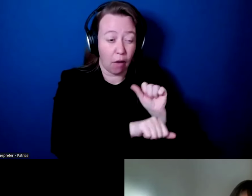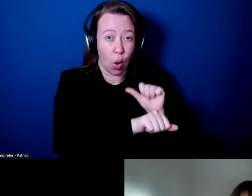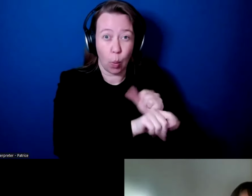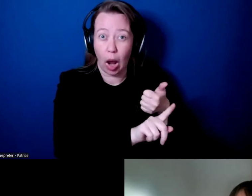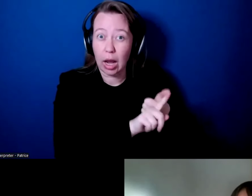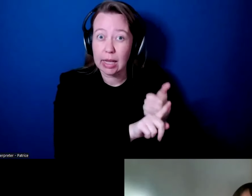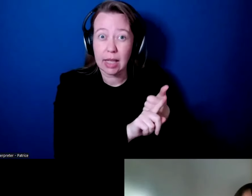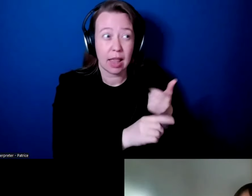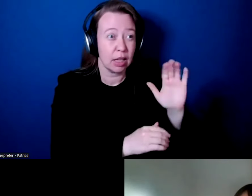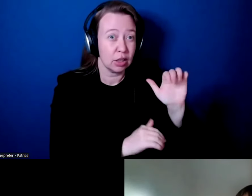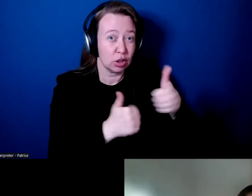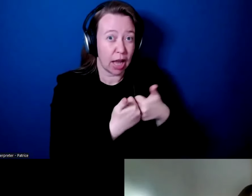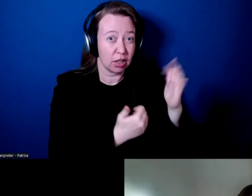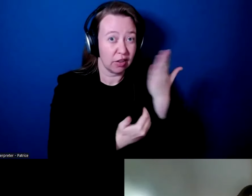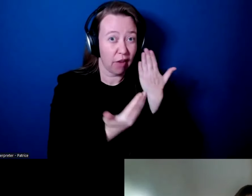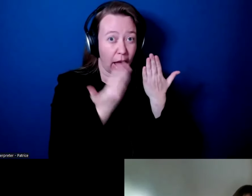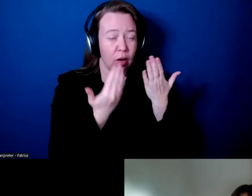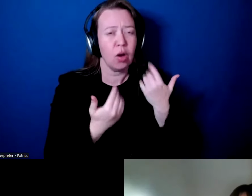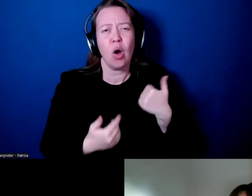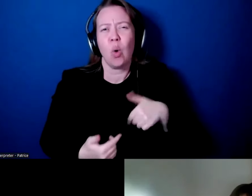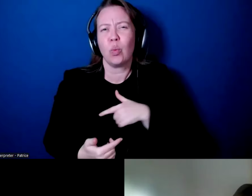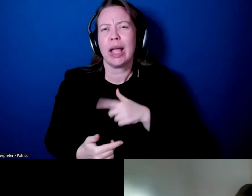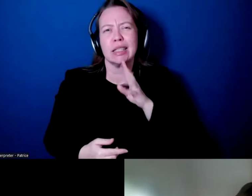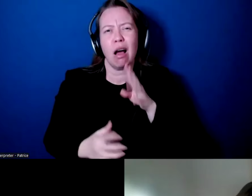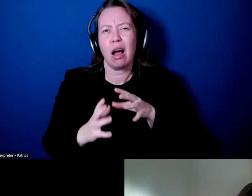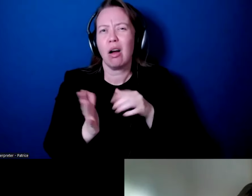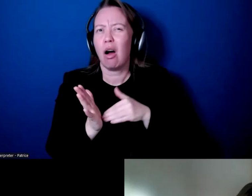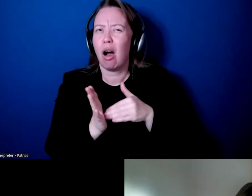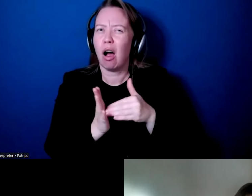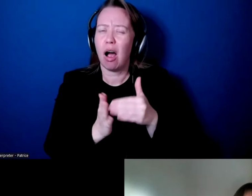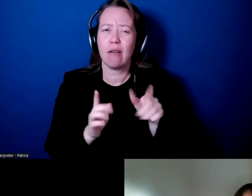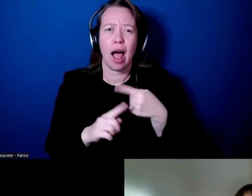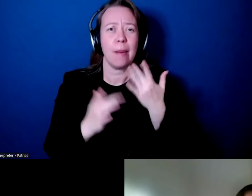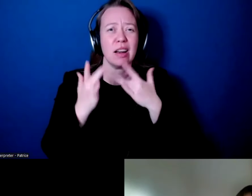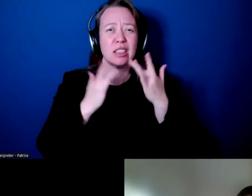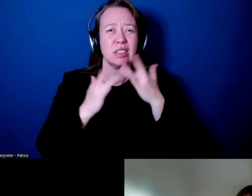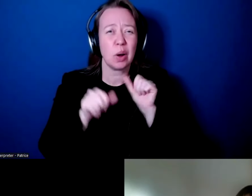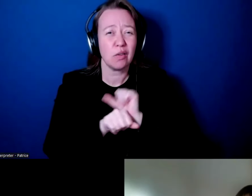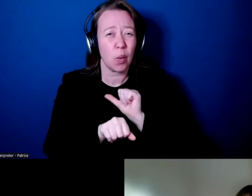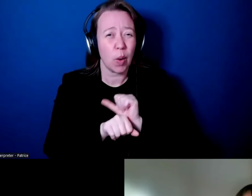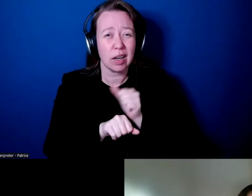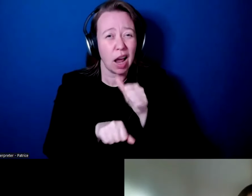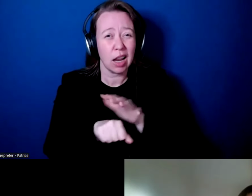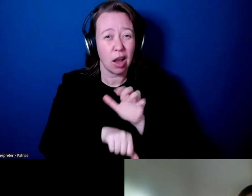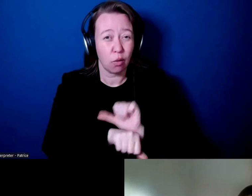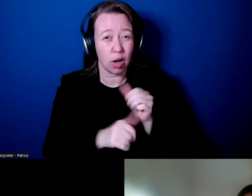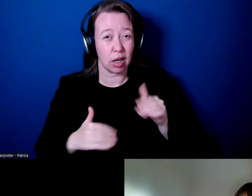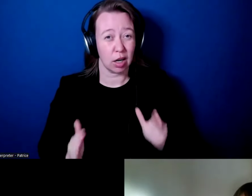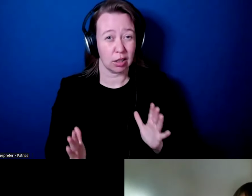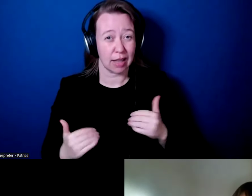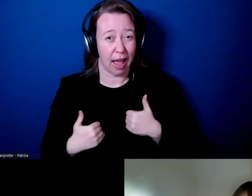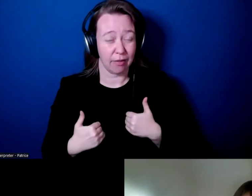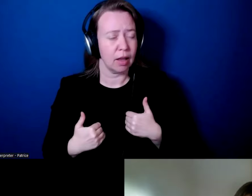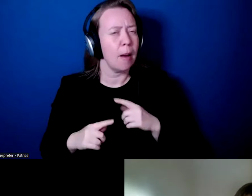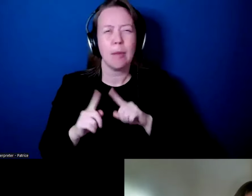challenges that we face. We talk all the time, we've already heard it today, about a workforce shortage, but actually we don't even have